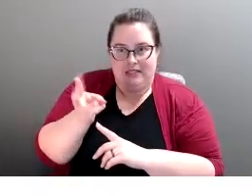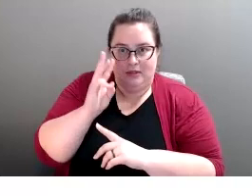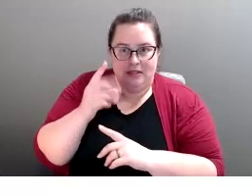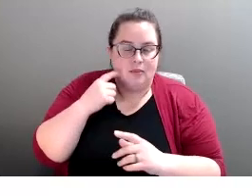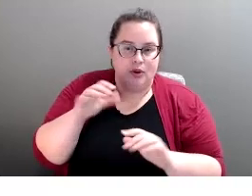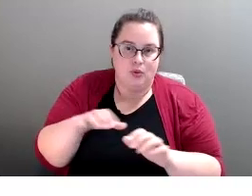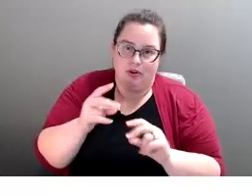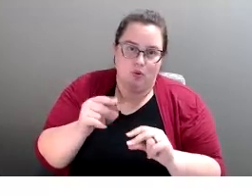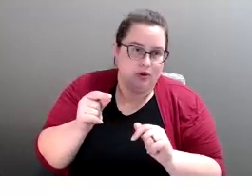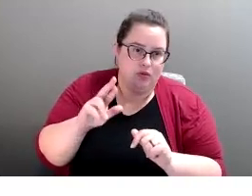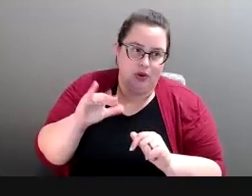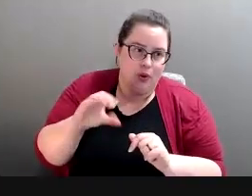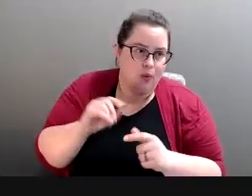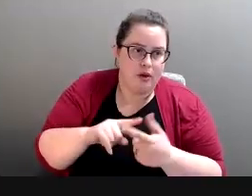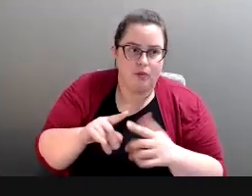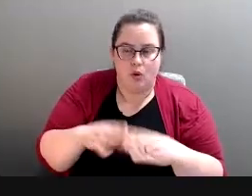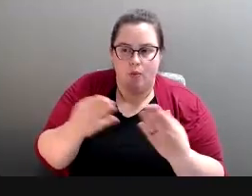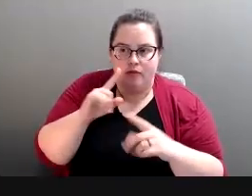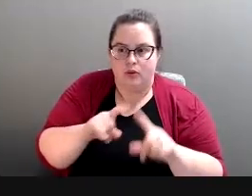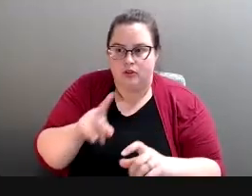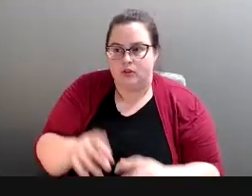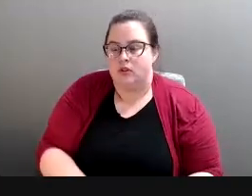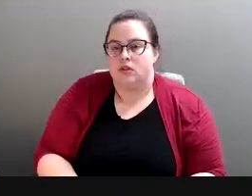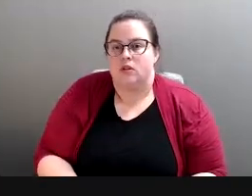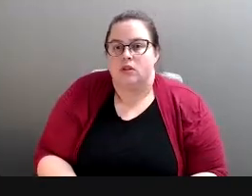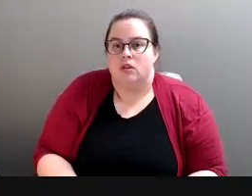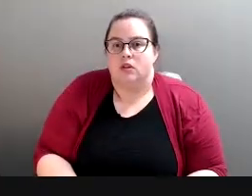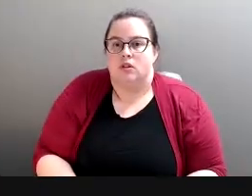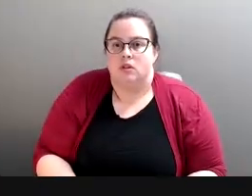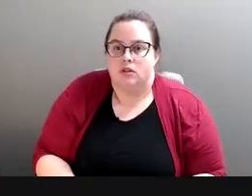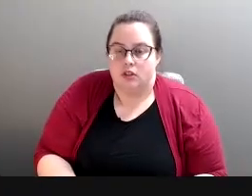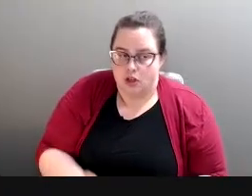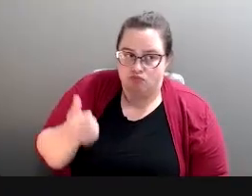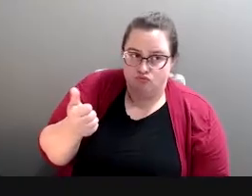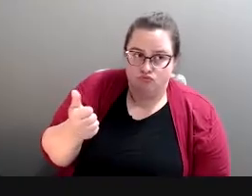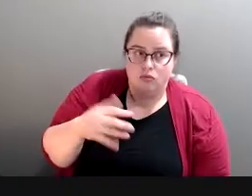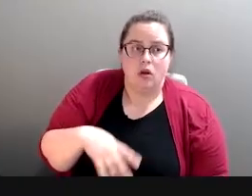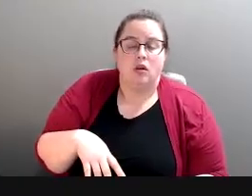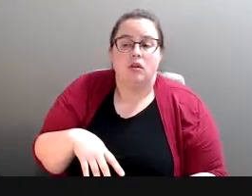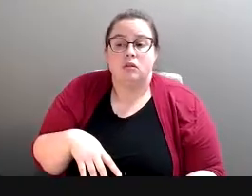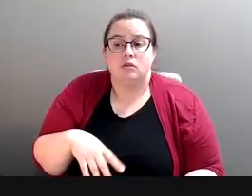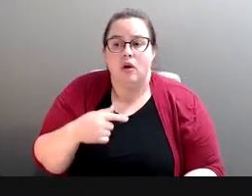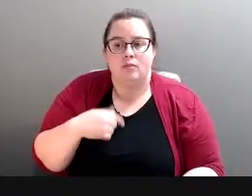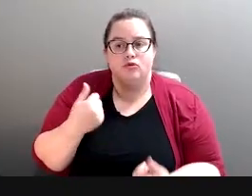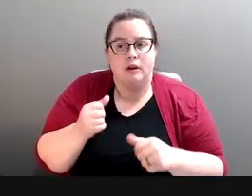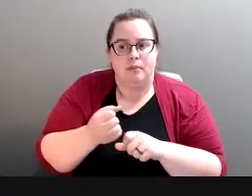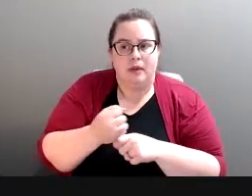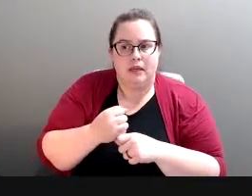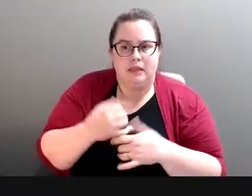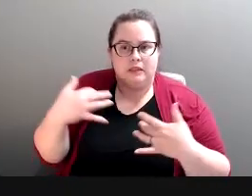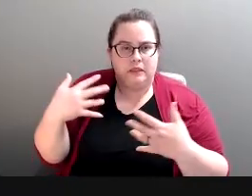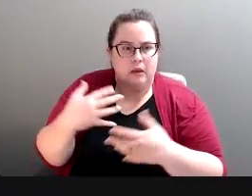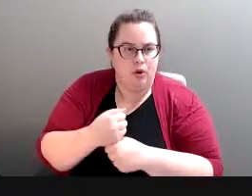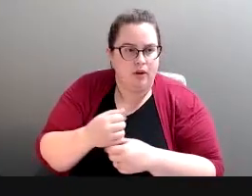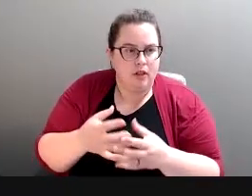quick, Rio, and then we can Okay. open it up. Yep. So I think I've been trying to like create a summary of a lot of different